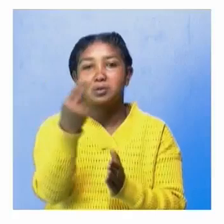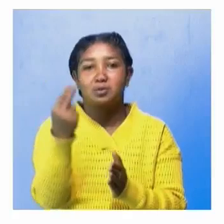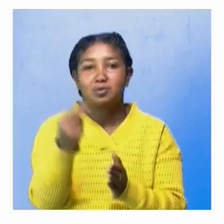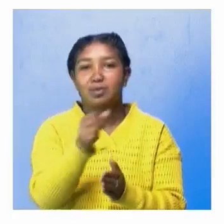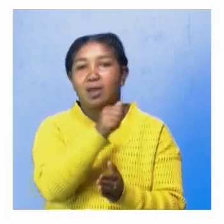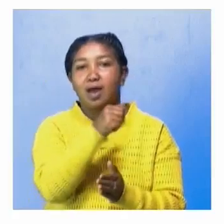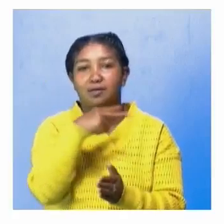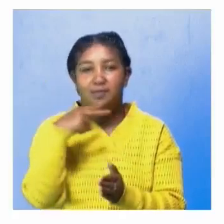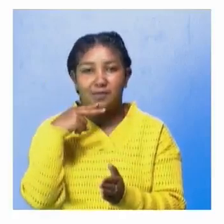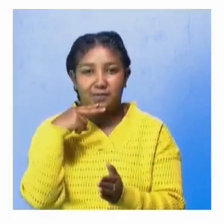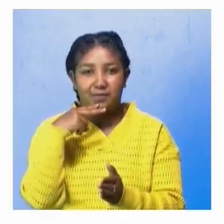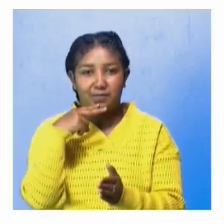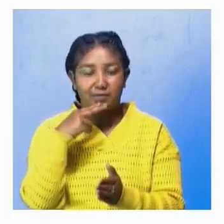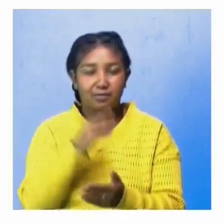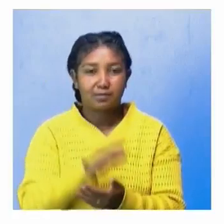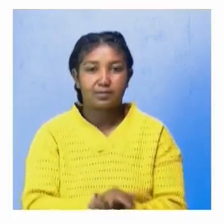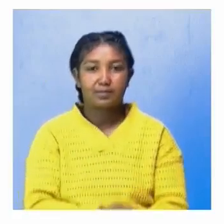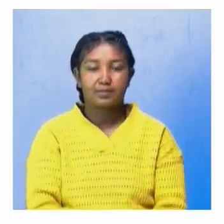adverb